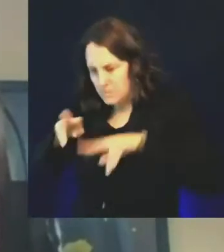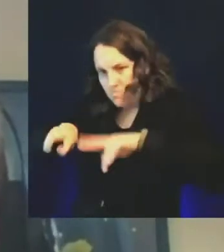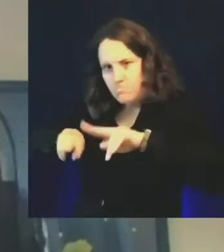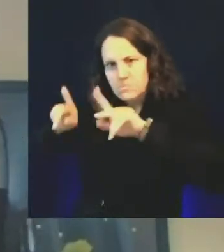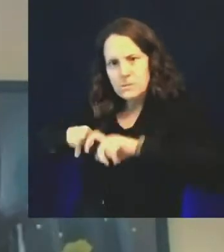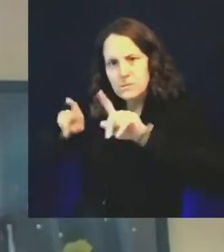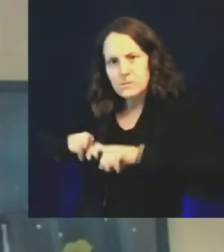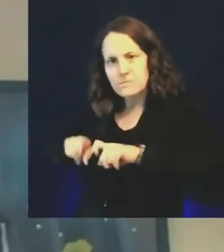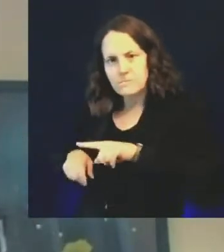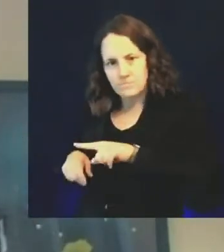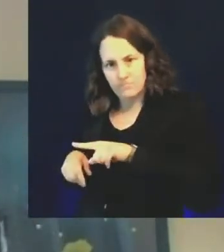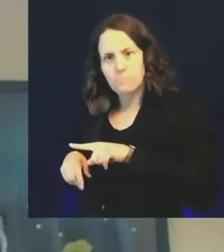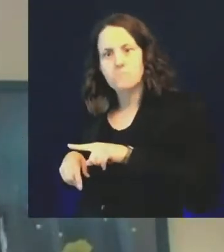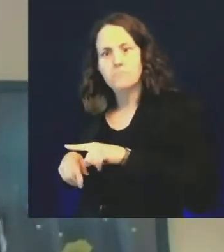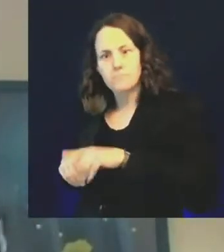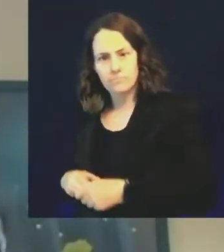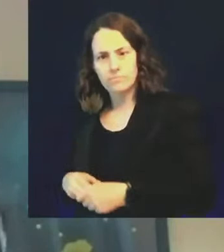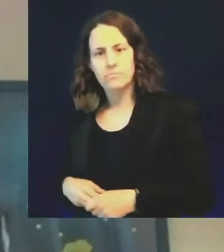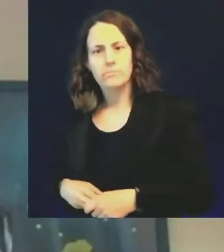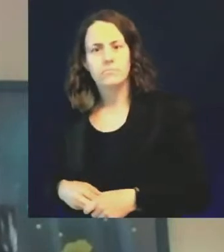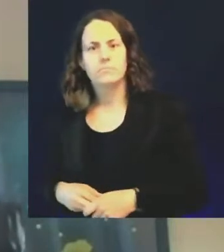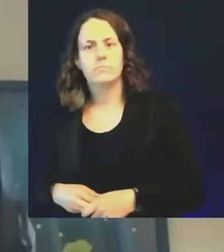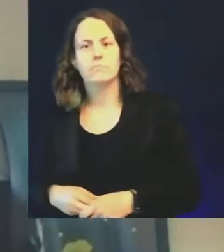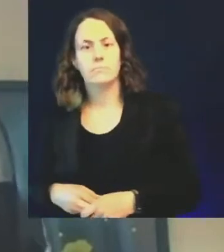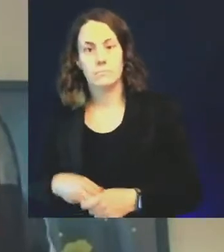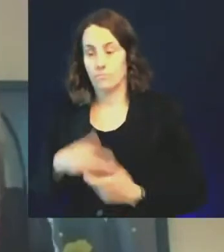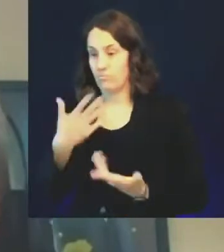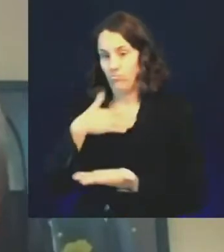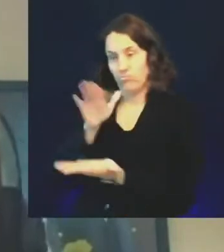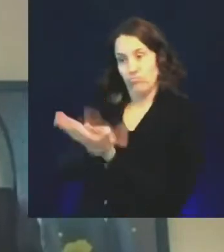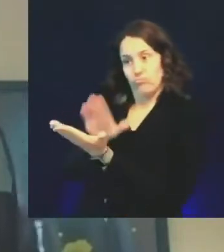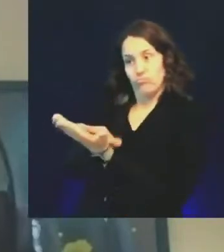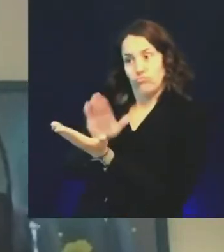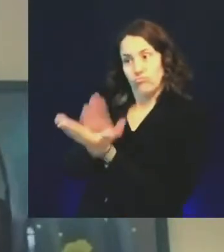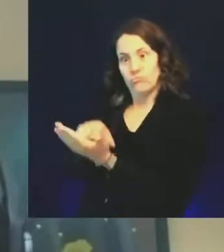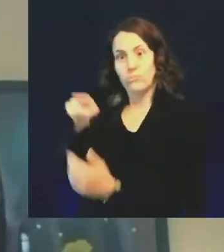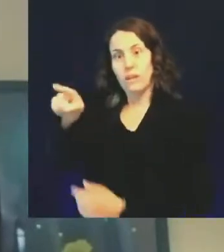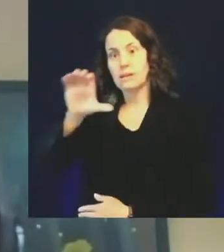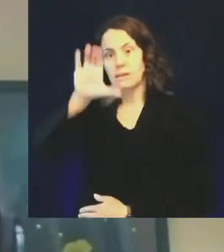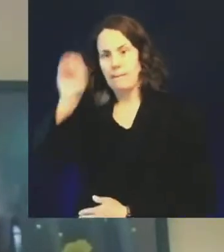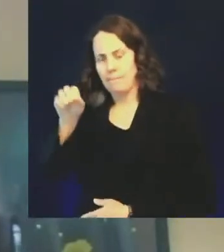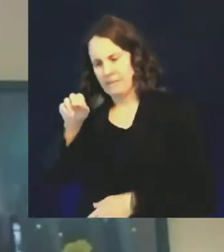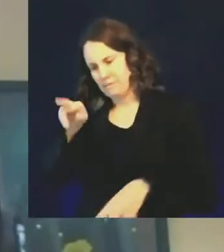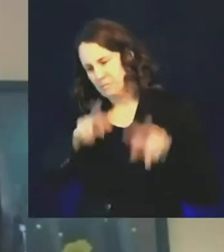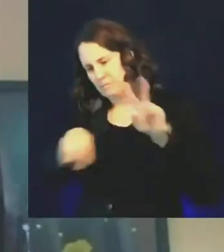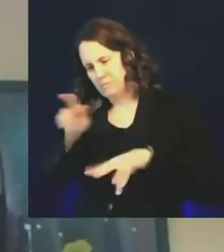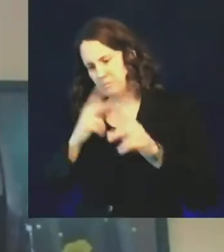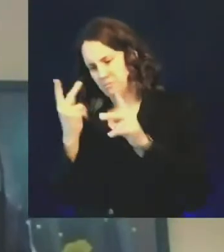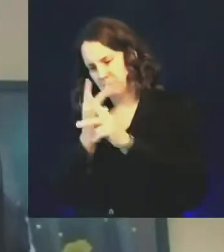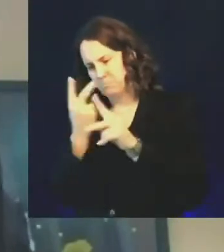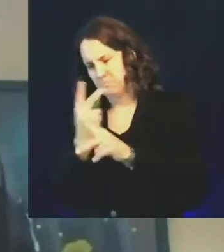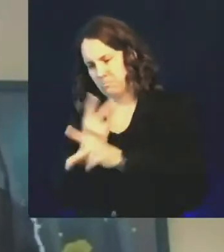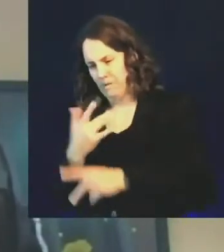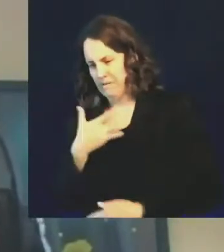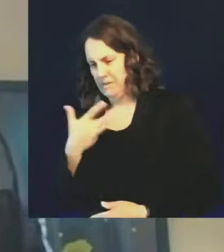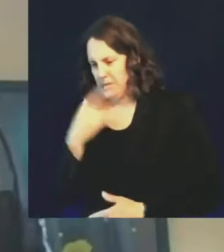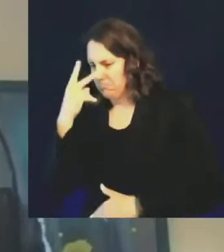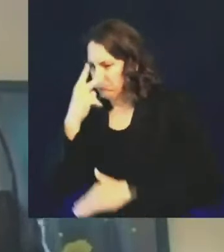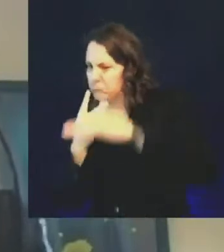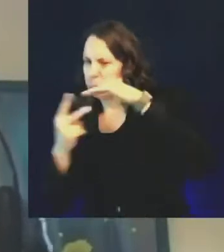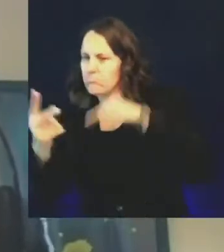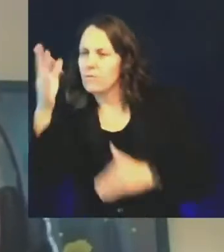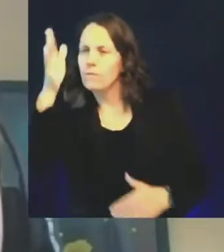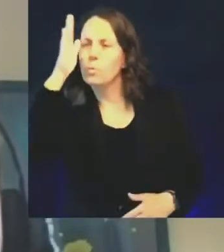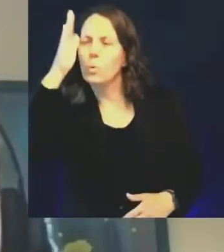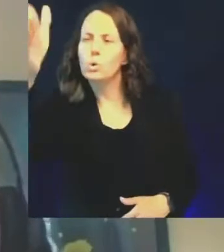if the clinical piece does reveal we need them, you don't make them overnight. You need to